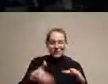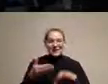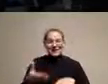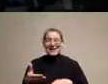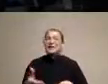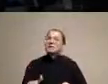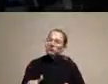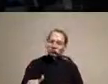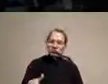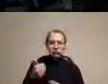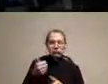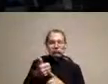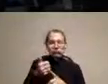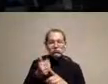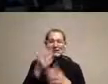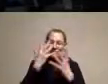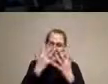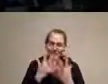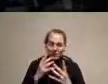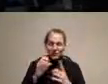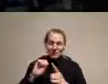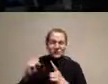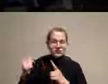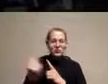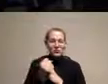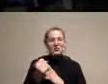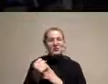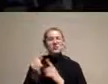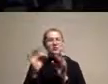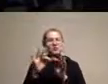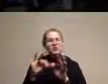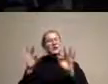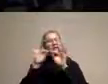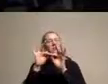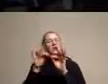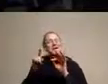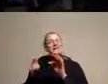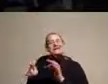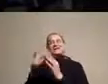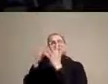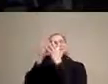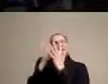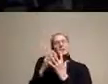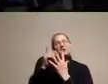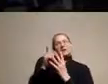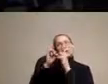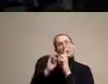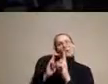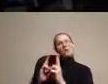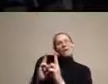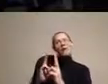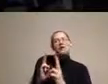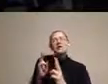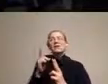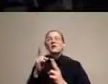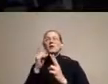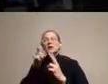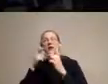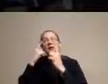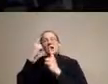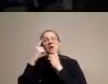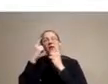think it is in part honoring the tragedy that we should be thinking about what we should be learning from COVID-19. And the